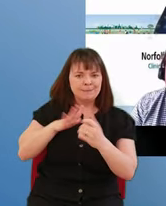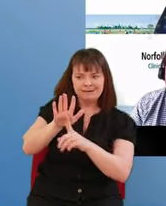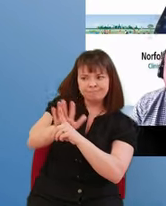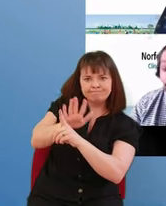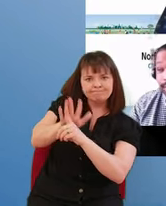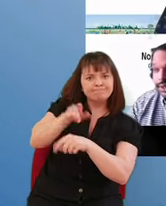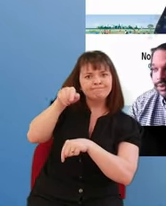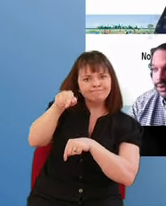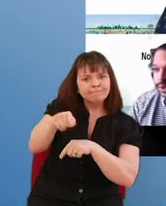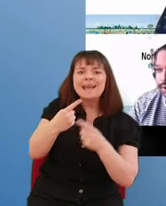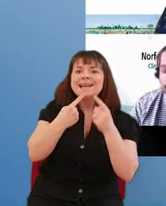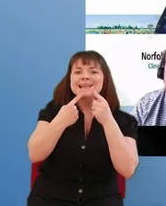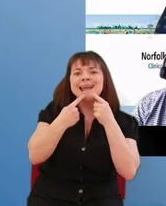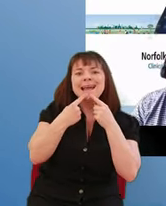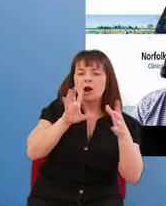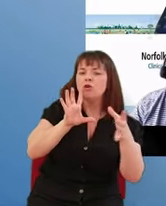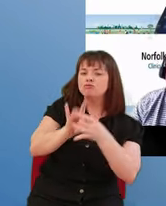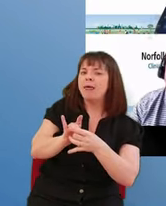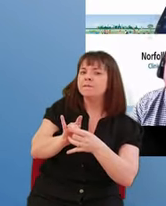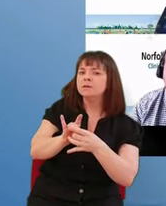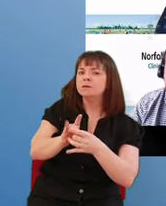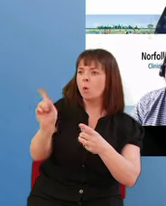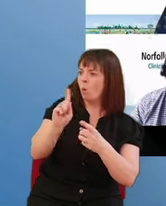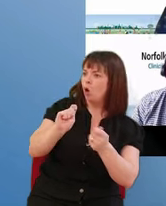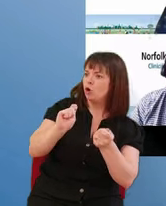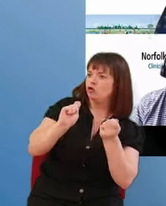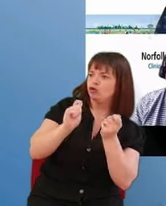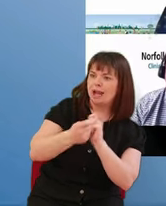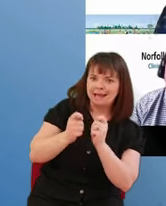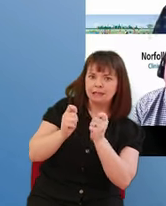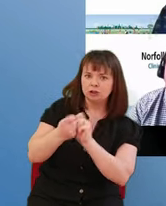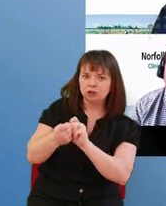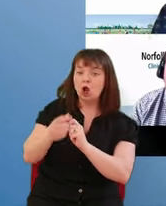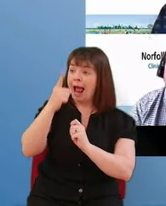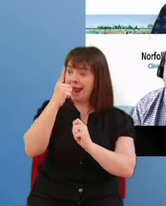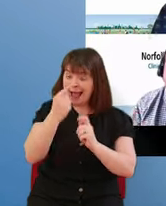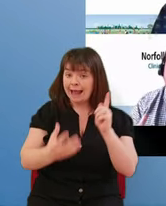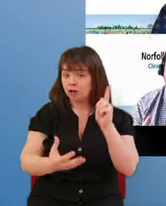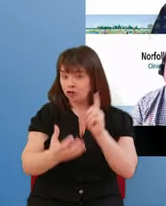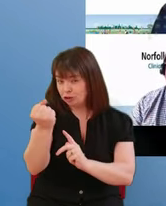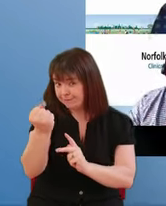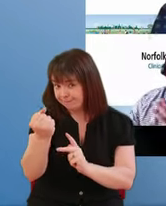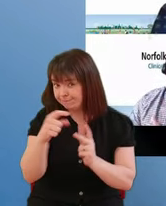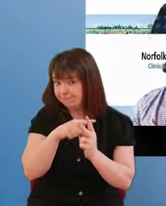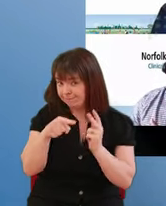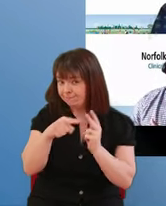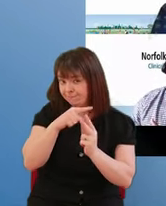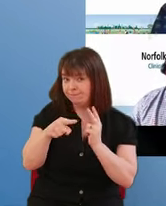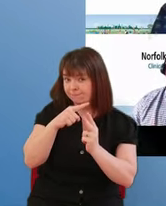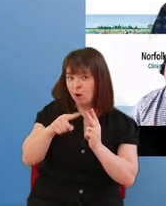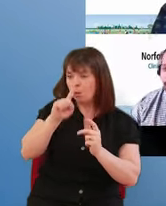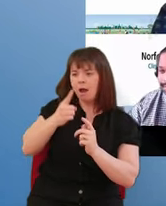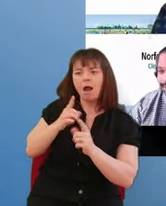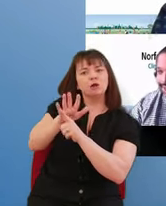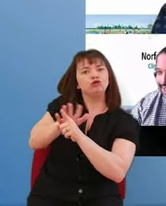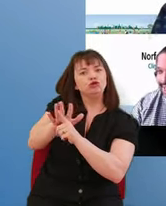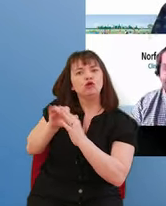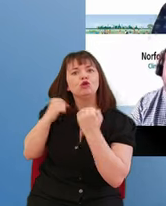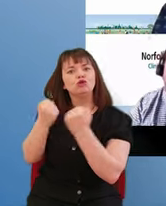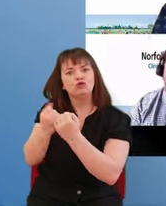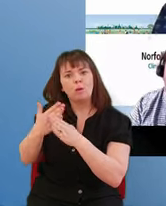what we would like to do is work closely with our BI and reporting team to basically marry up the local intelligence with